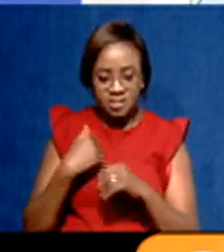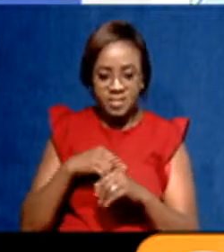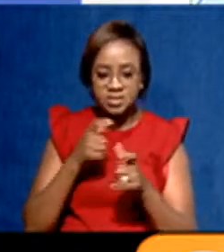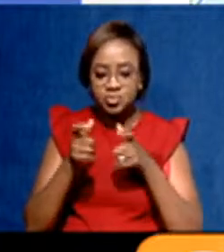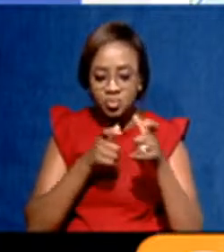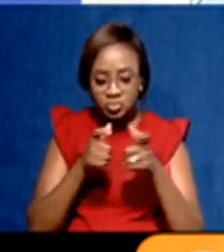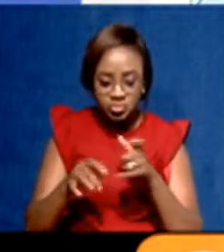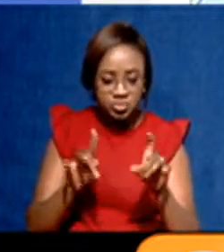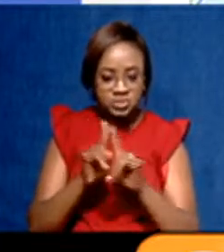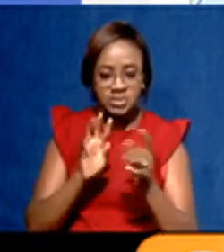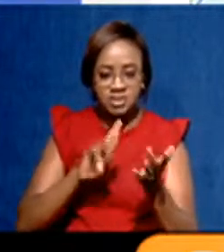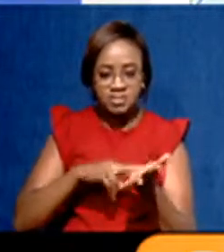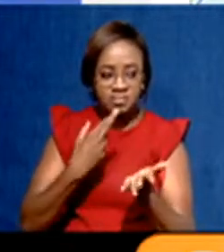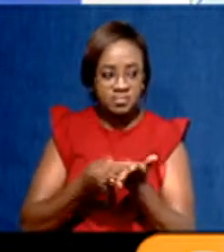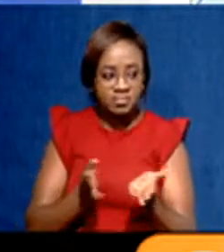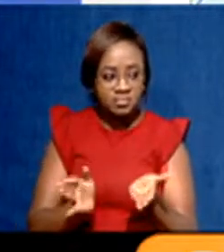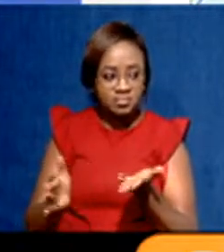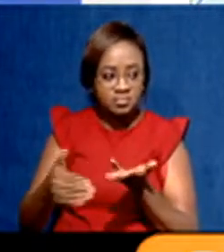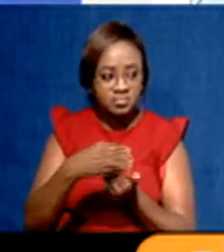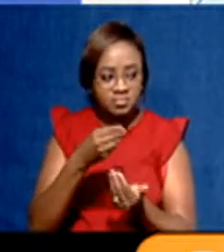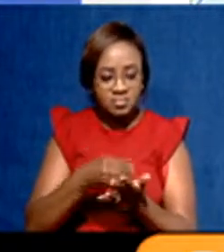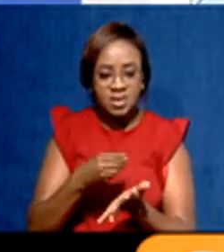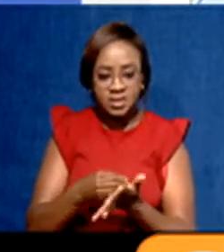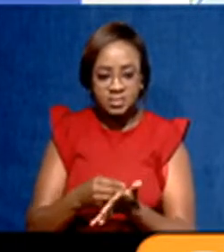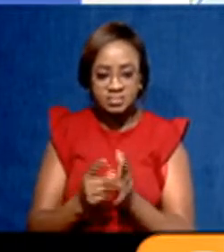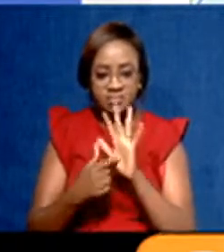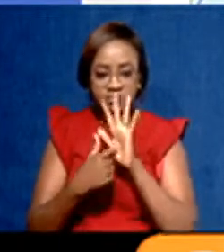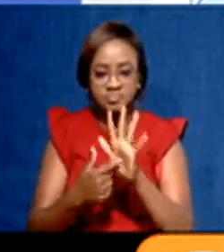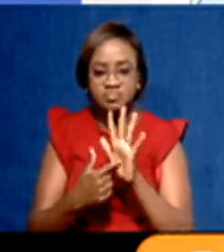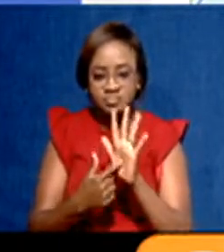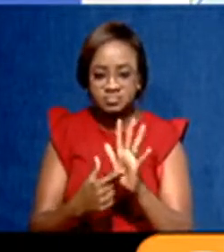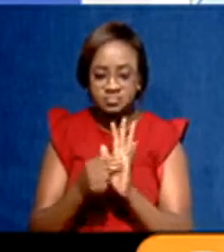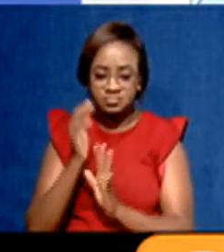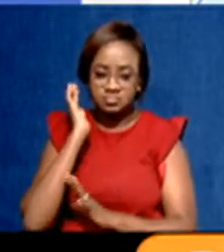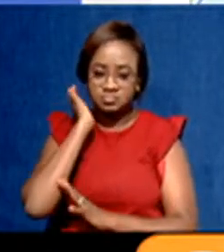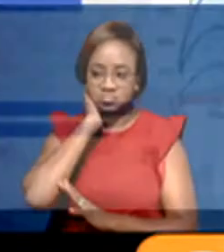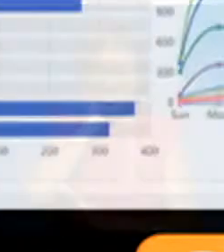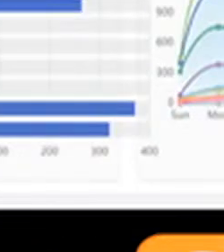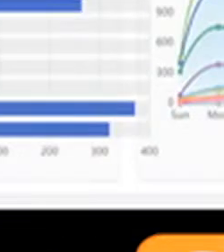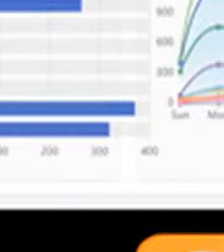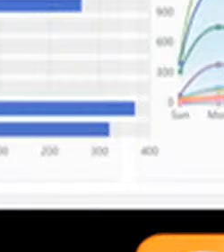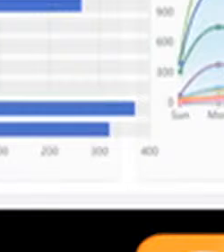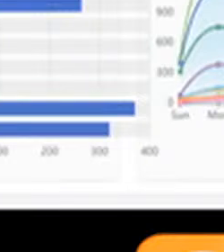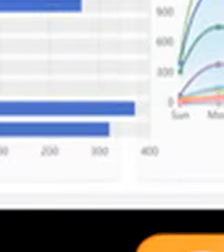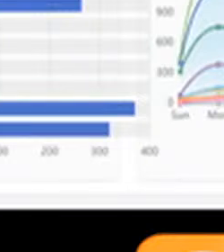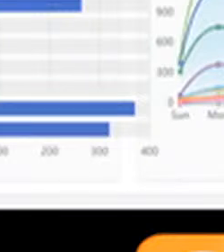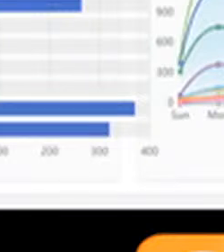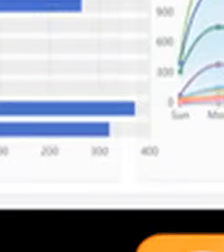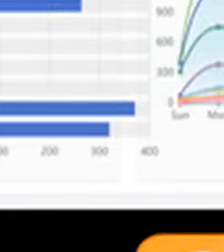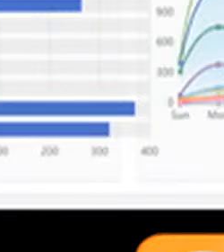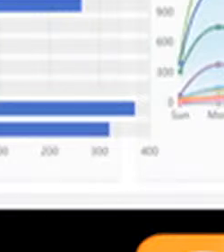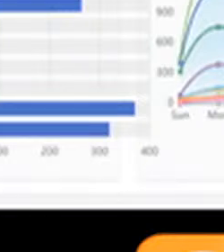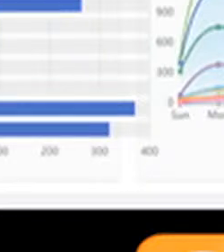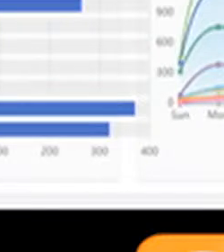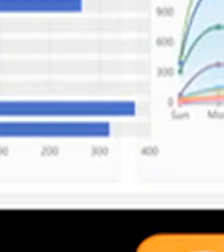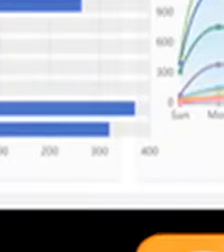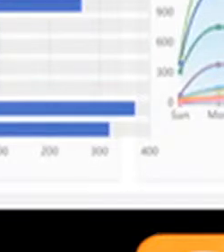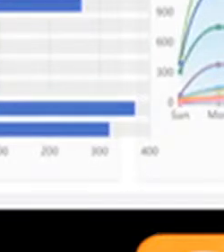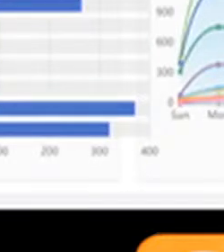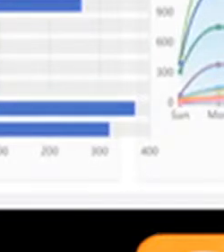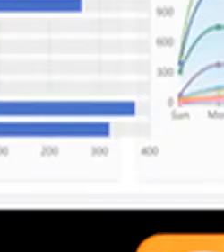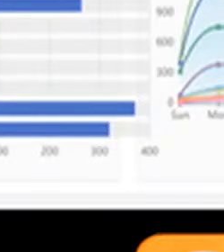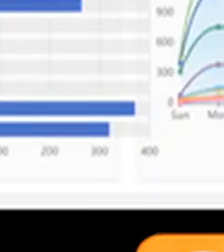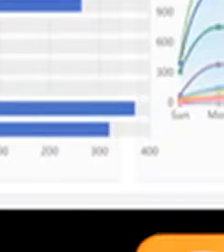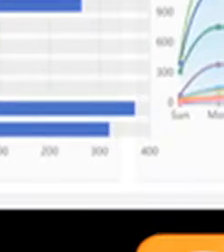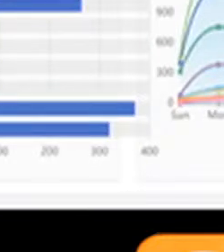Yeah, in Murang'a. Like a good example is Murang'a level 5 hospital. We used to